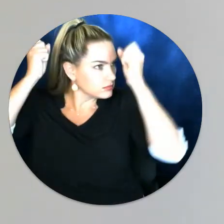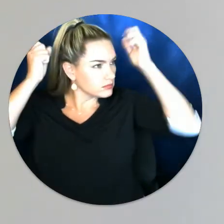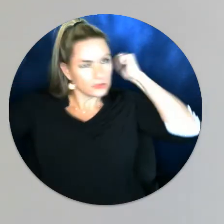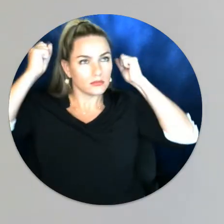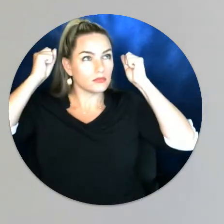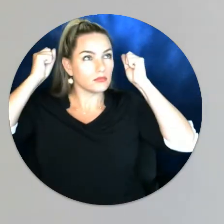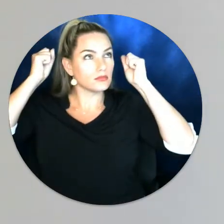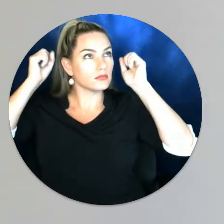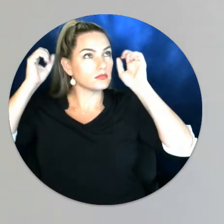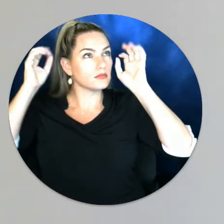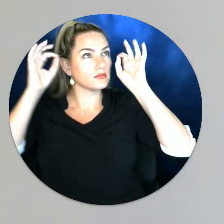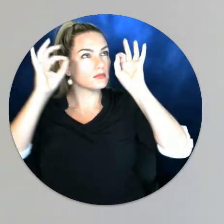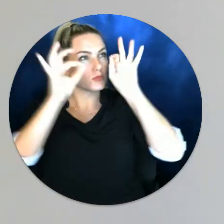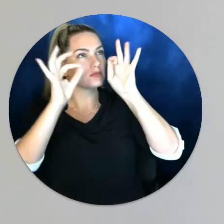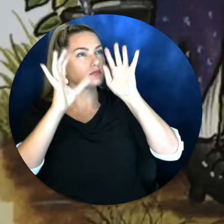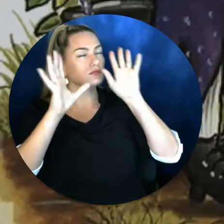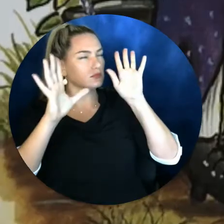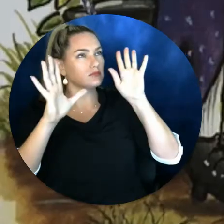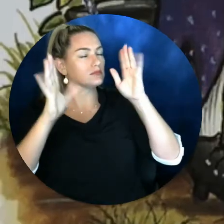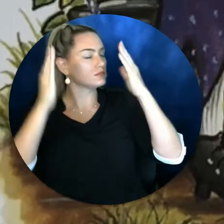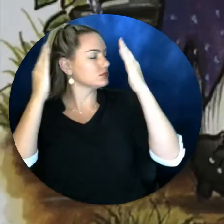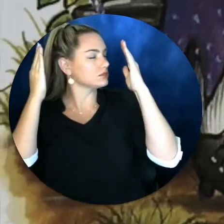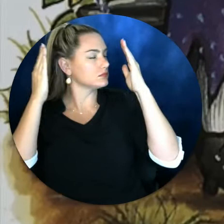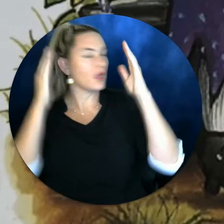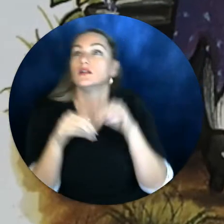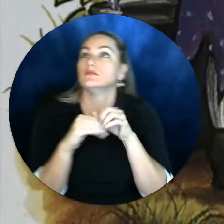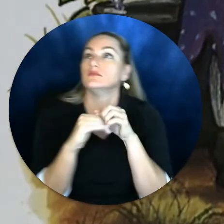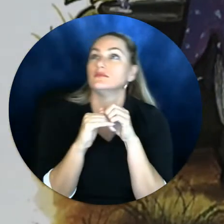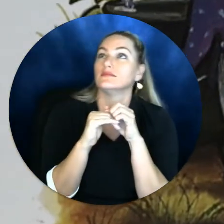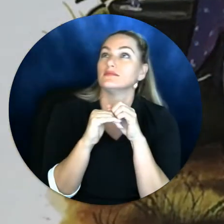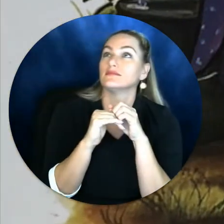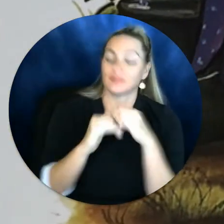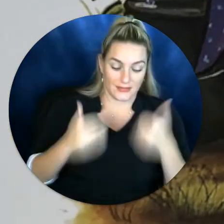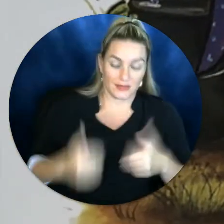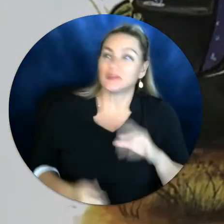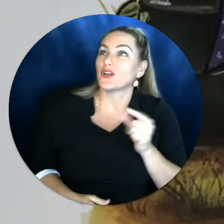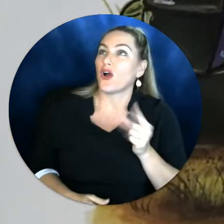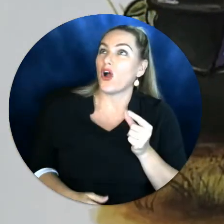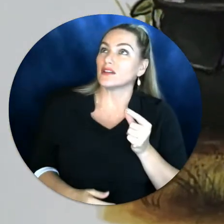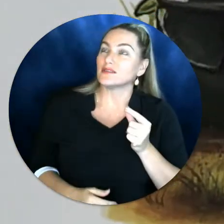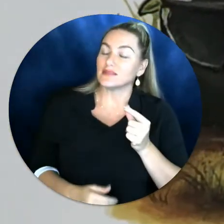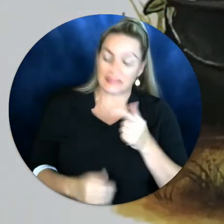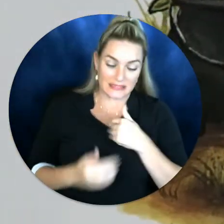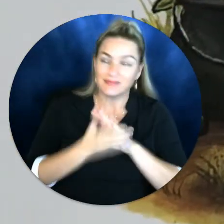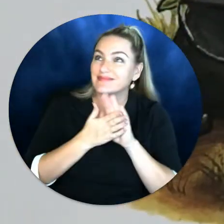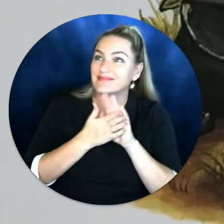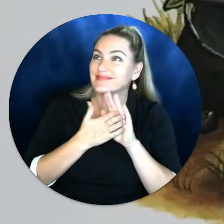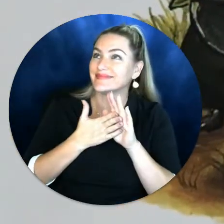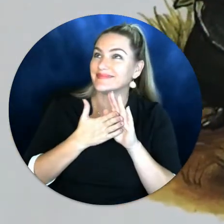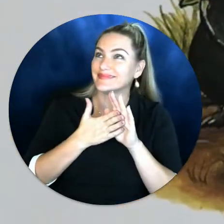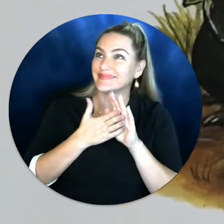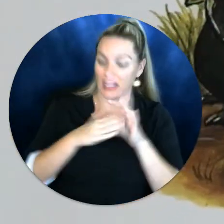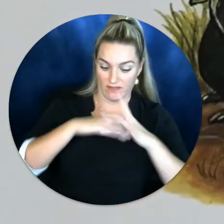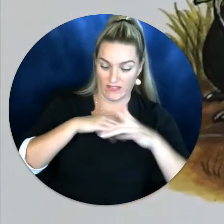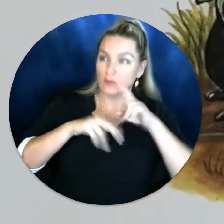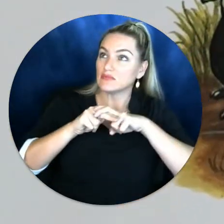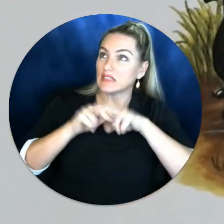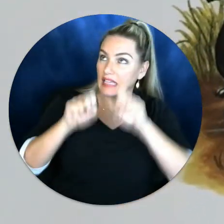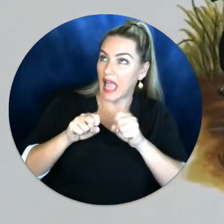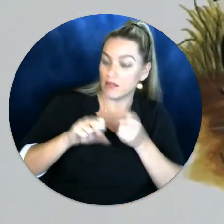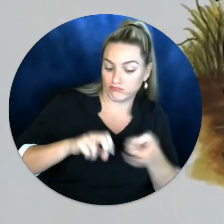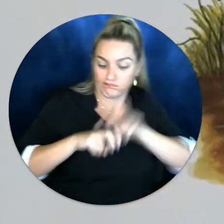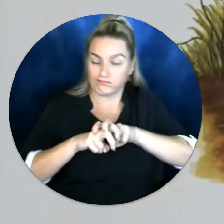down on her head, "I'm a dog, as keen as can be. Is there room on the broom